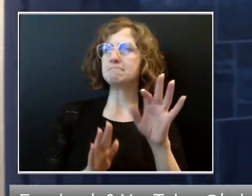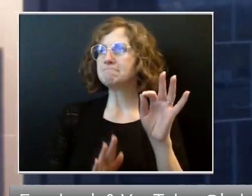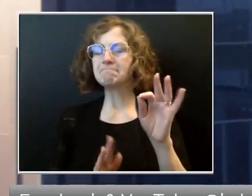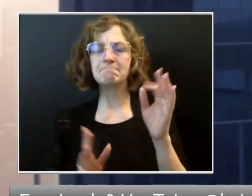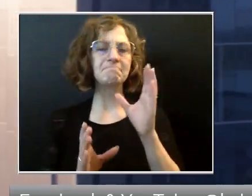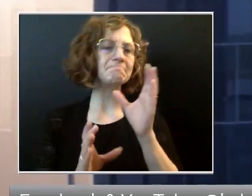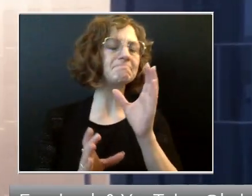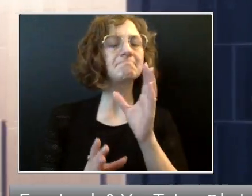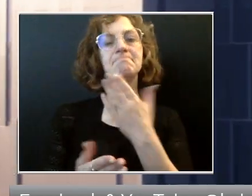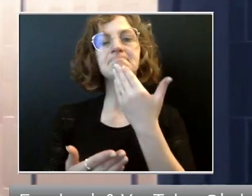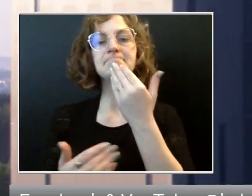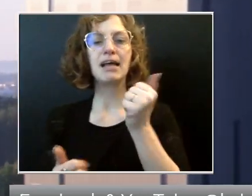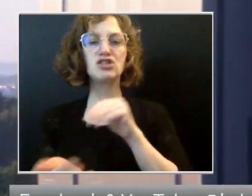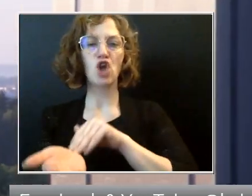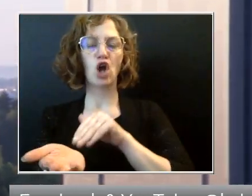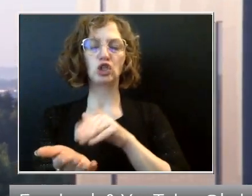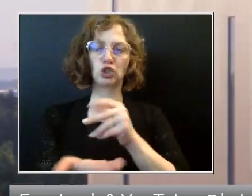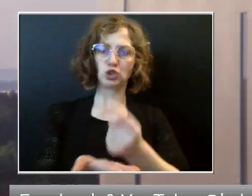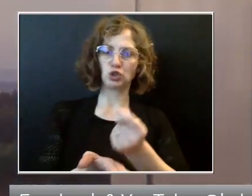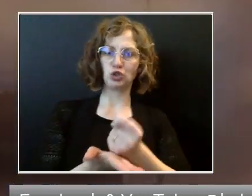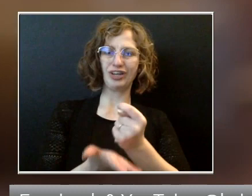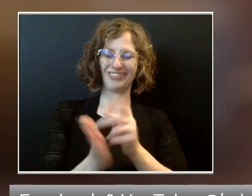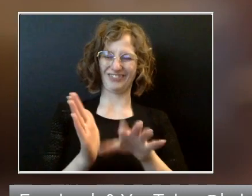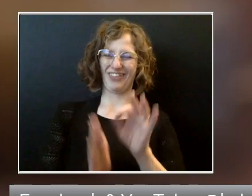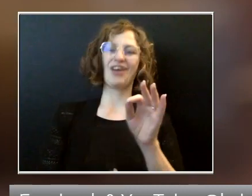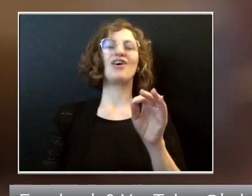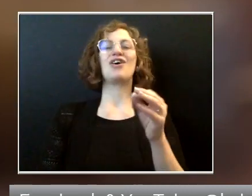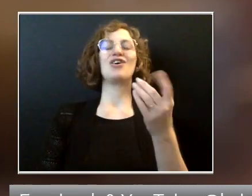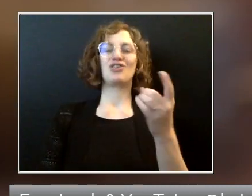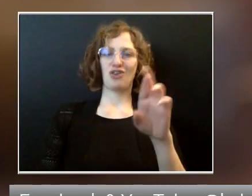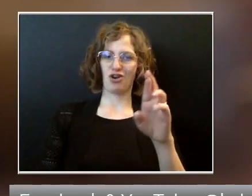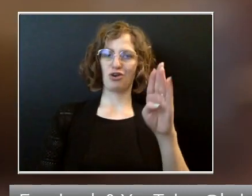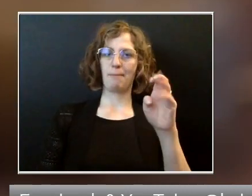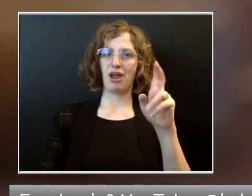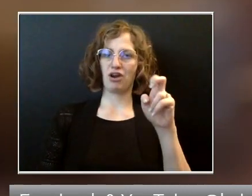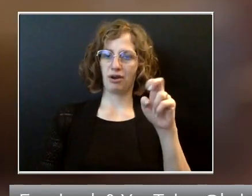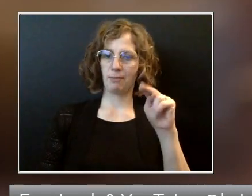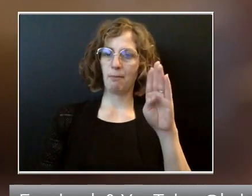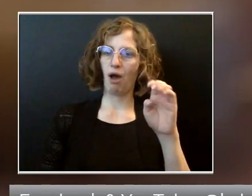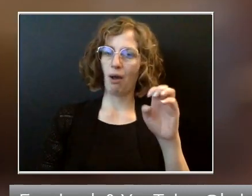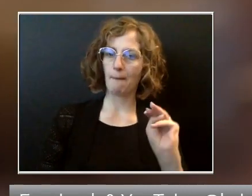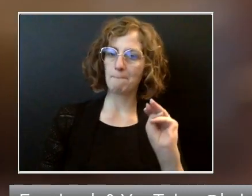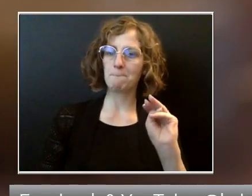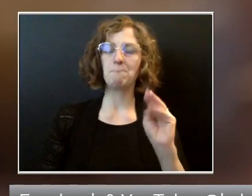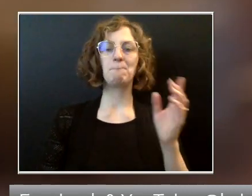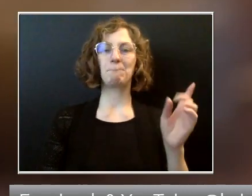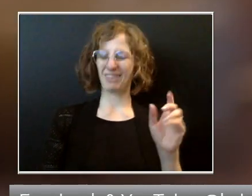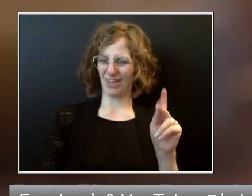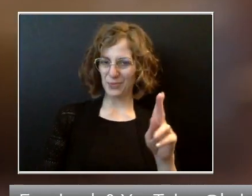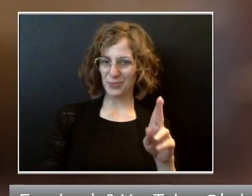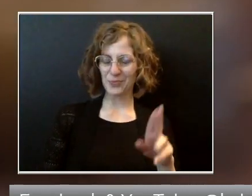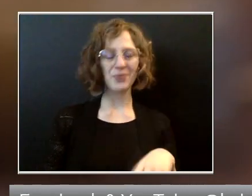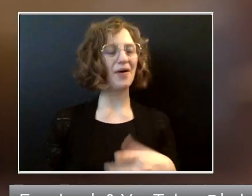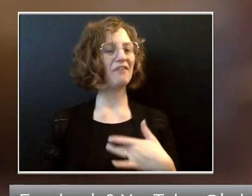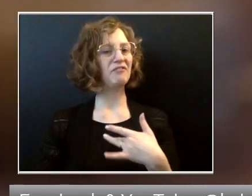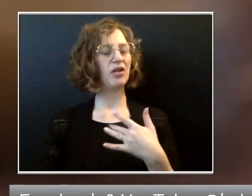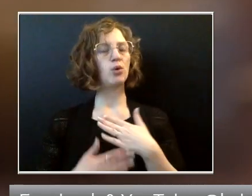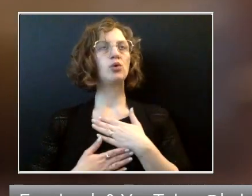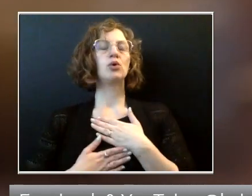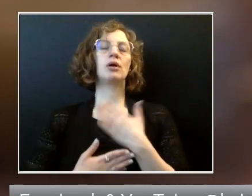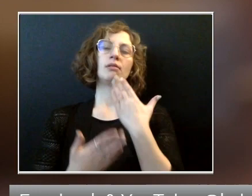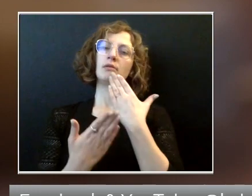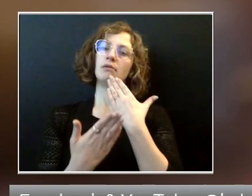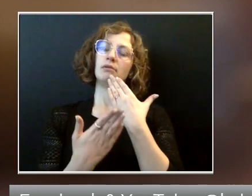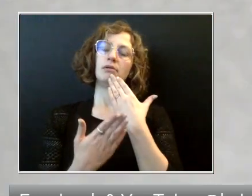Health System was the perfect fit. I feel incredibly grateful. Dr. Barenbaum is very